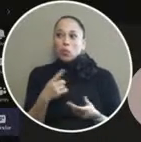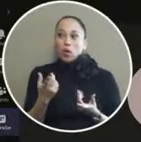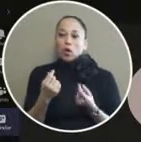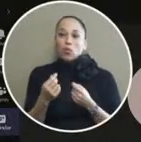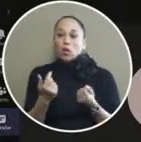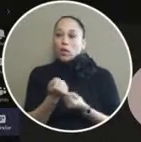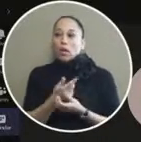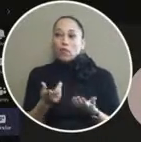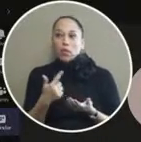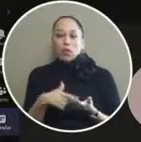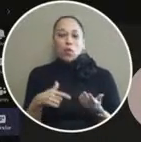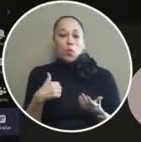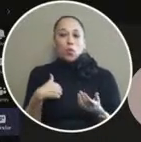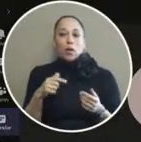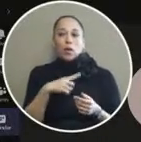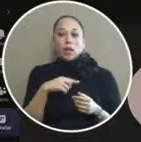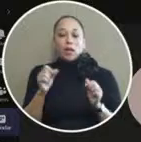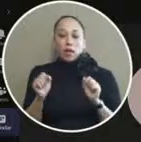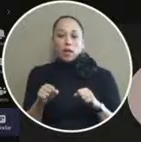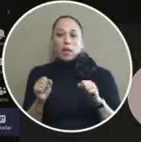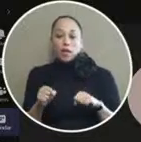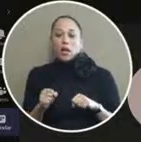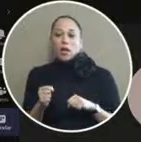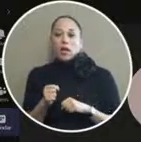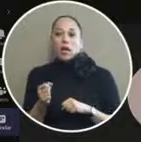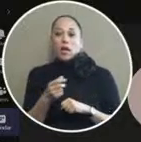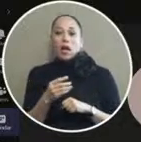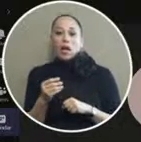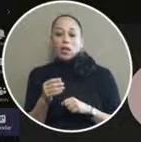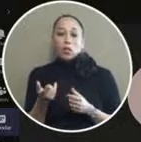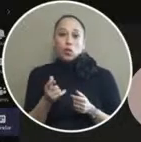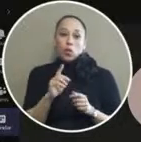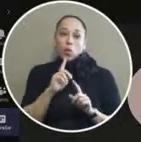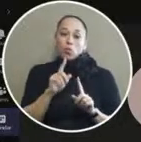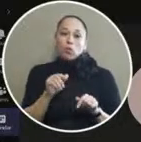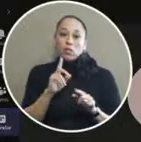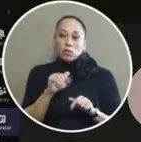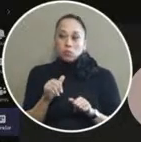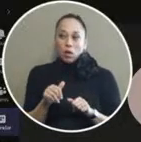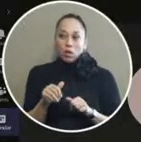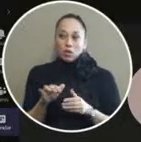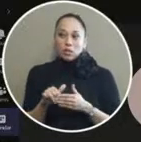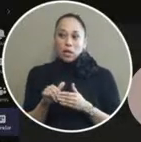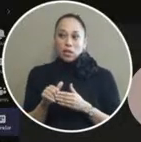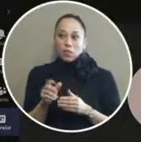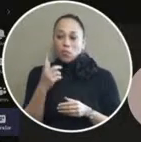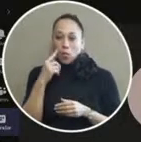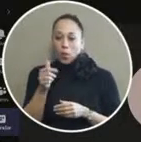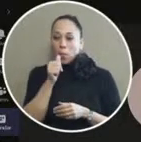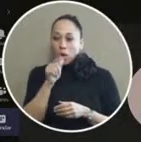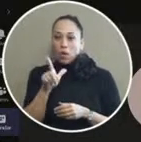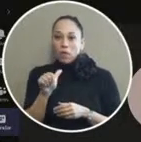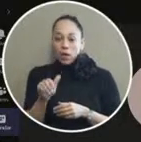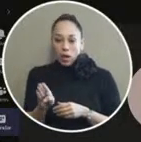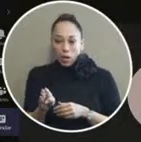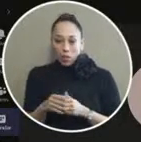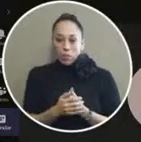do based on the needs factor and the response, but the private labs are backed up.